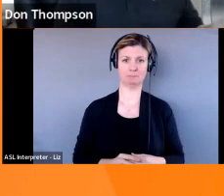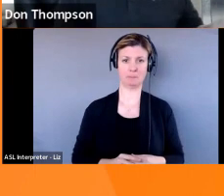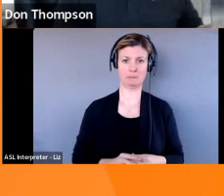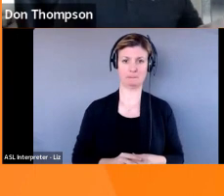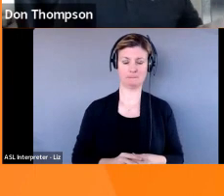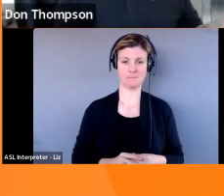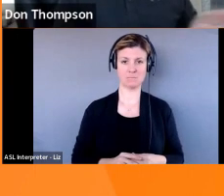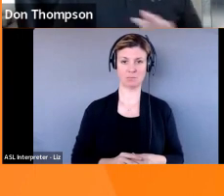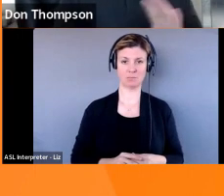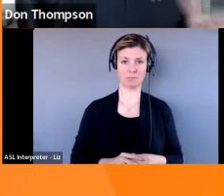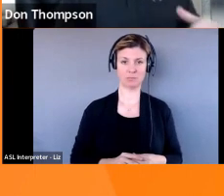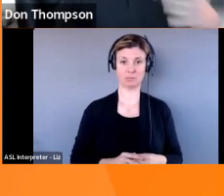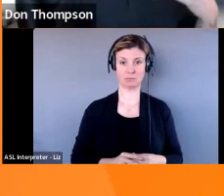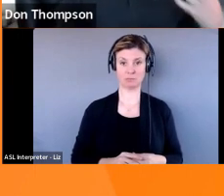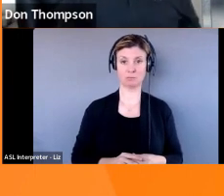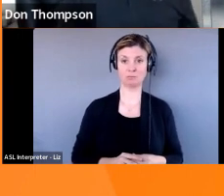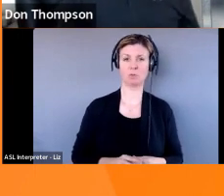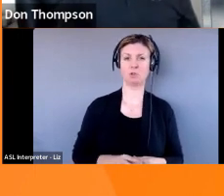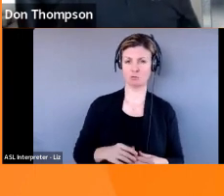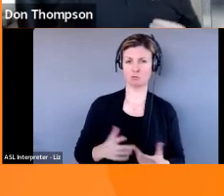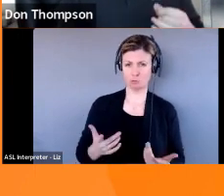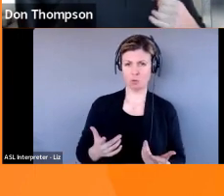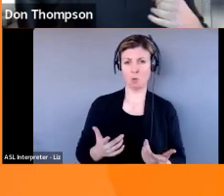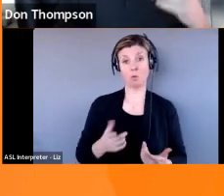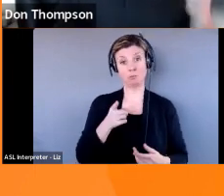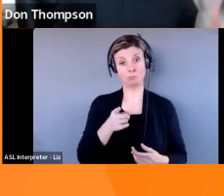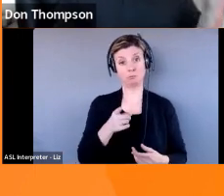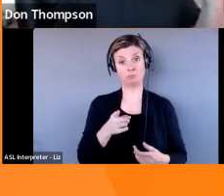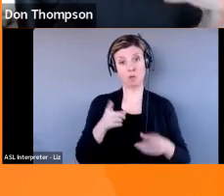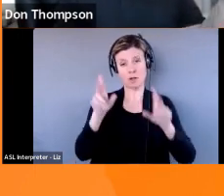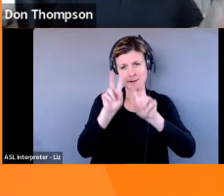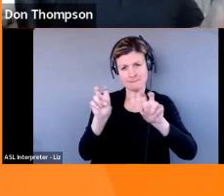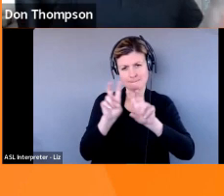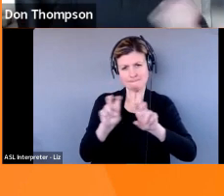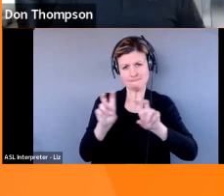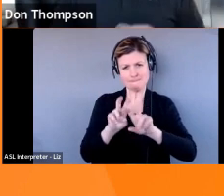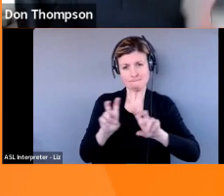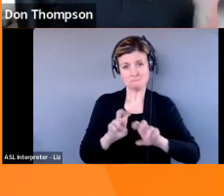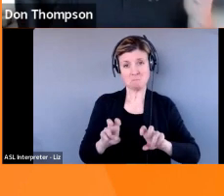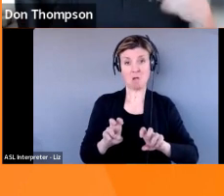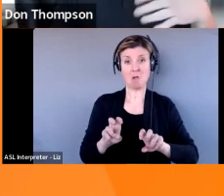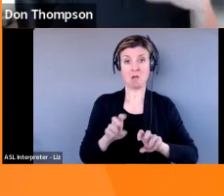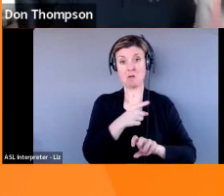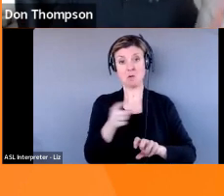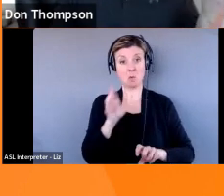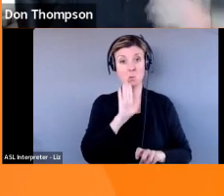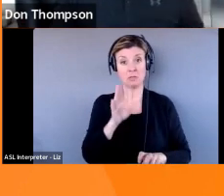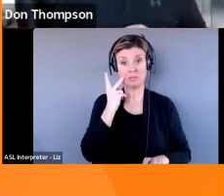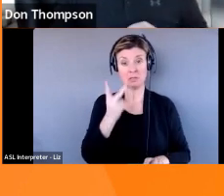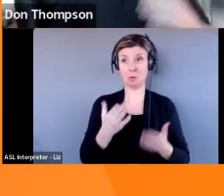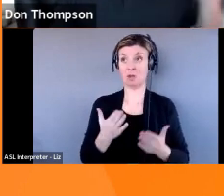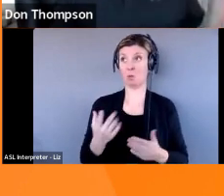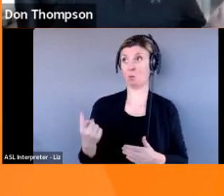Through the competitive analysis, one of the things that we'll find a lot is one client, maybe, well, not even one client, one competitor